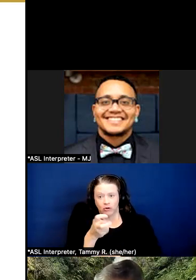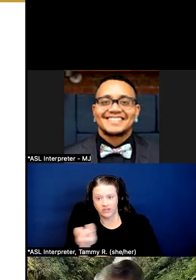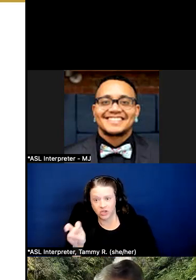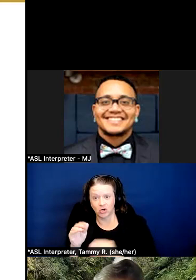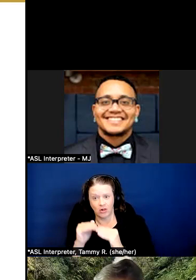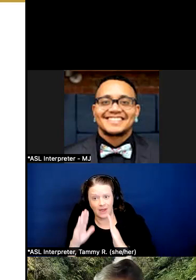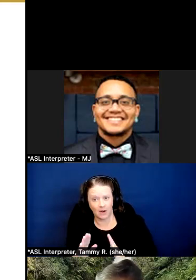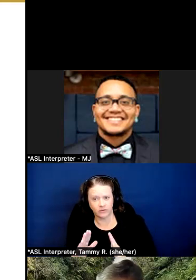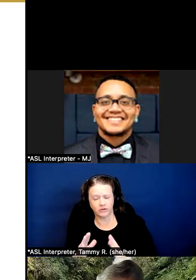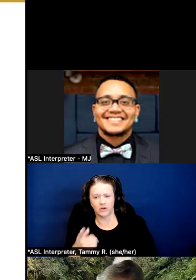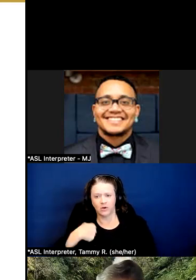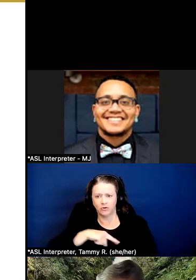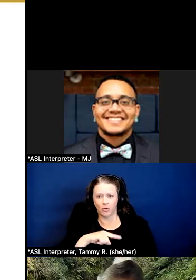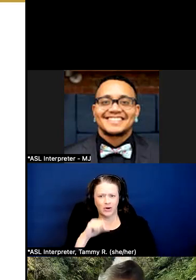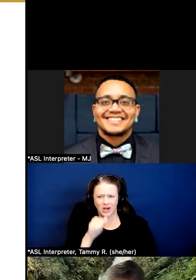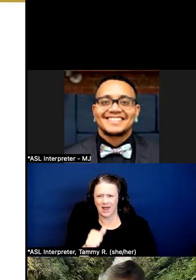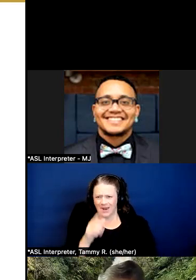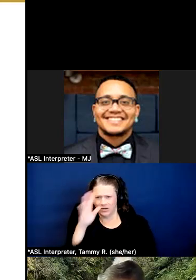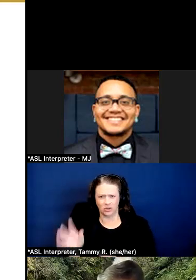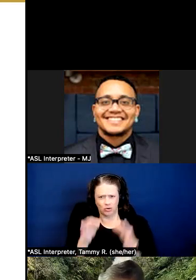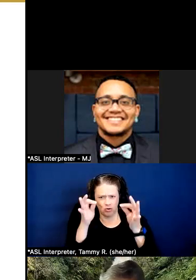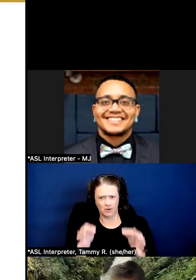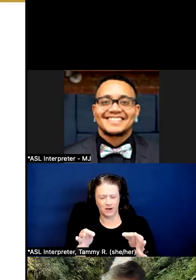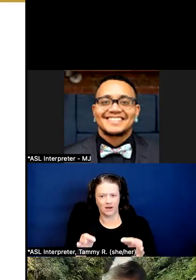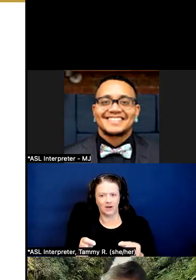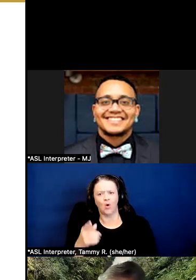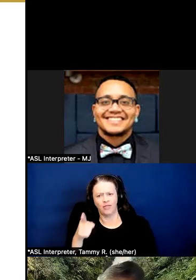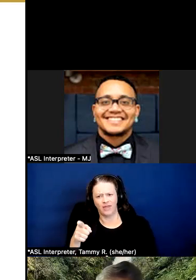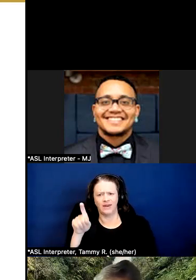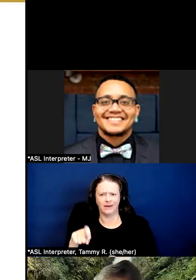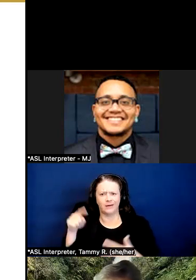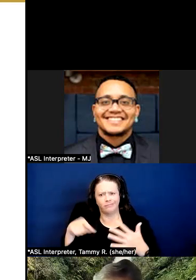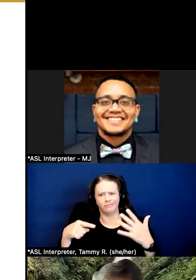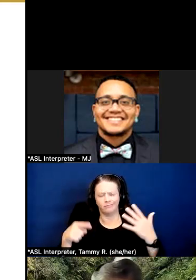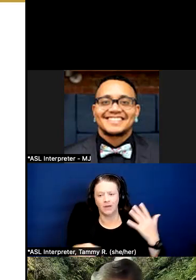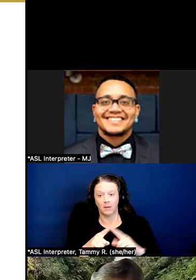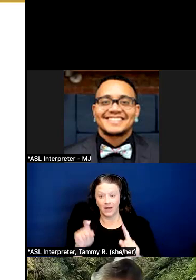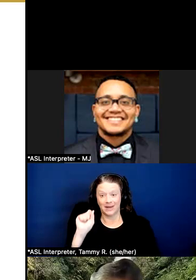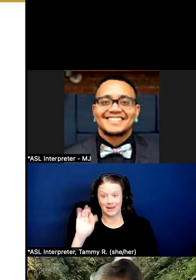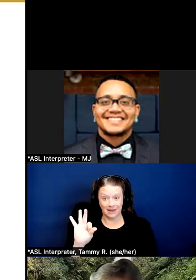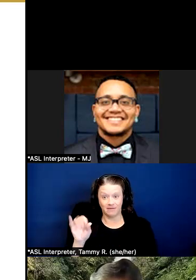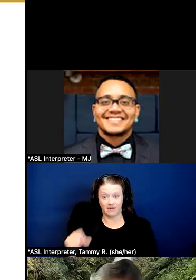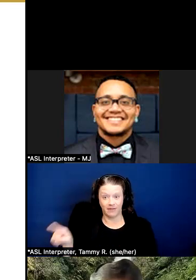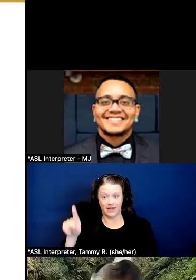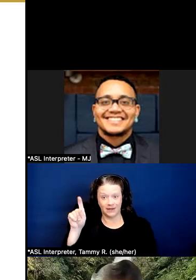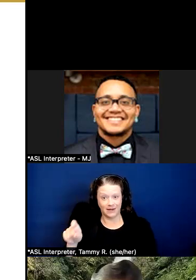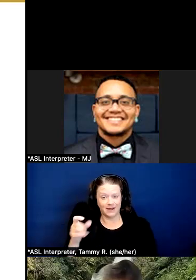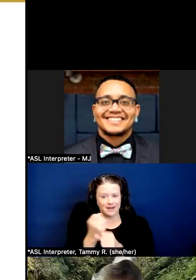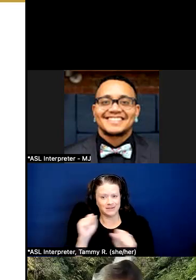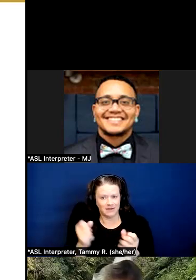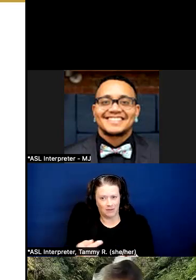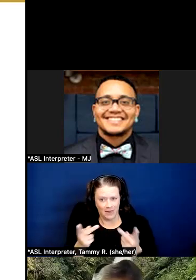housing. So we're not determining that this is what they need, but if they need a safe place